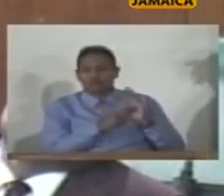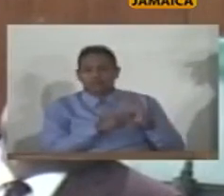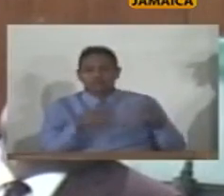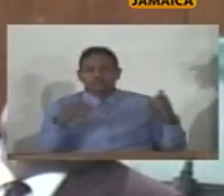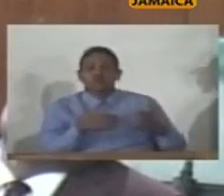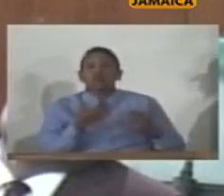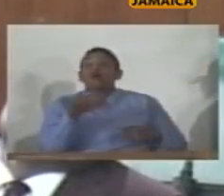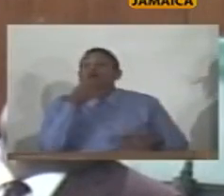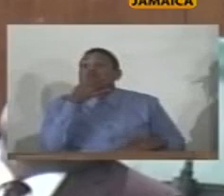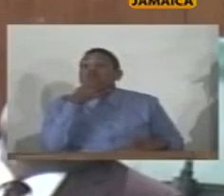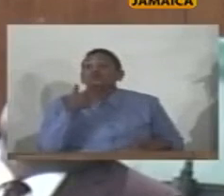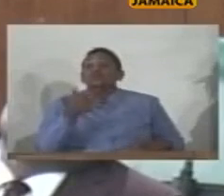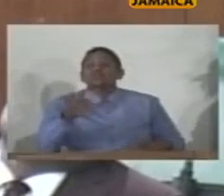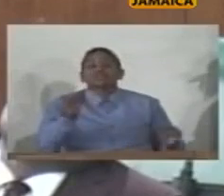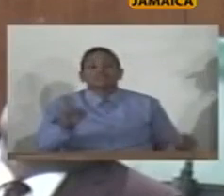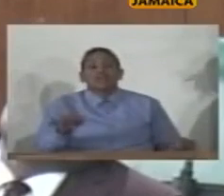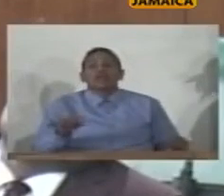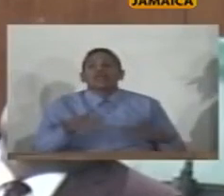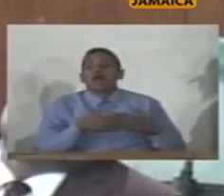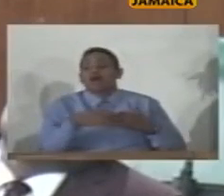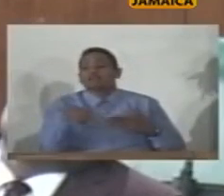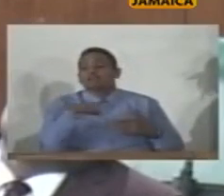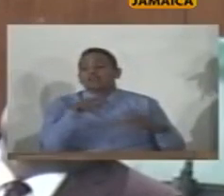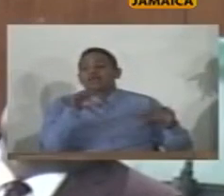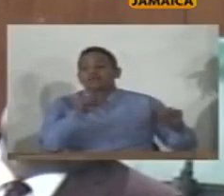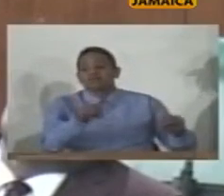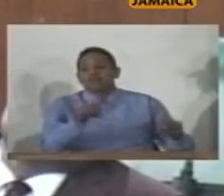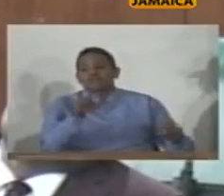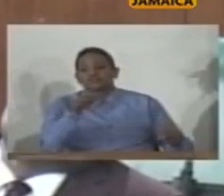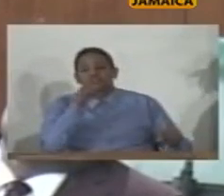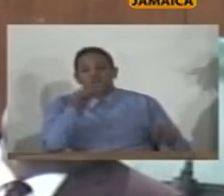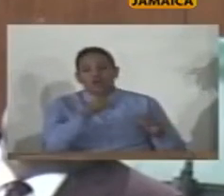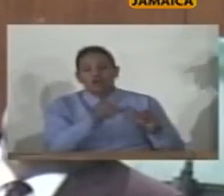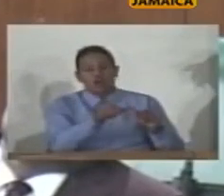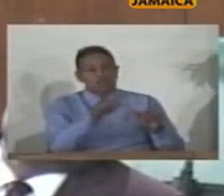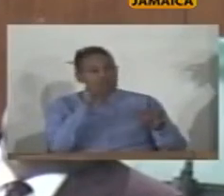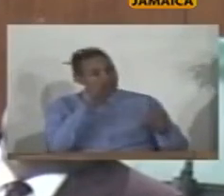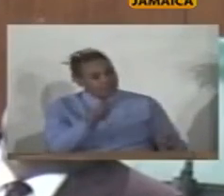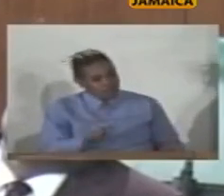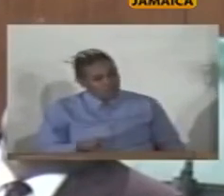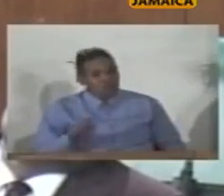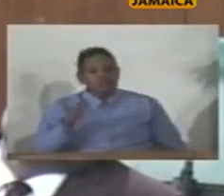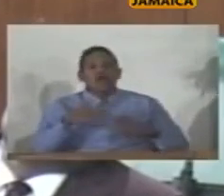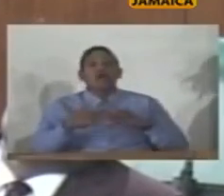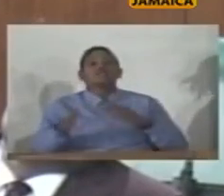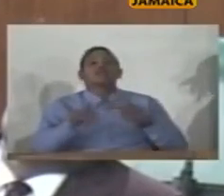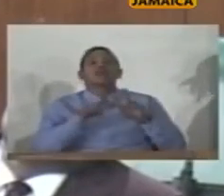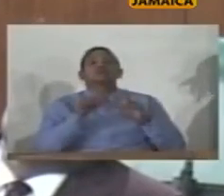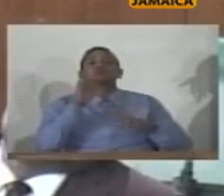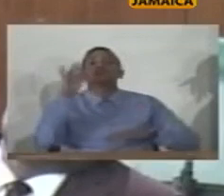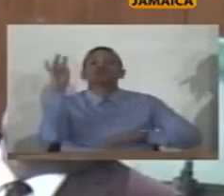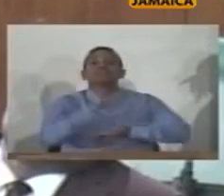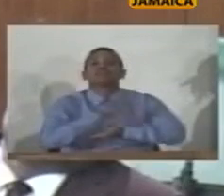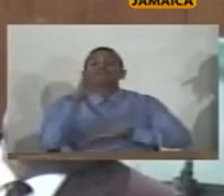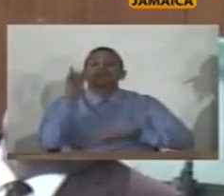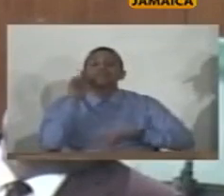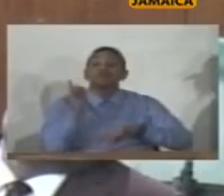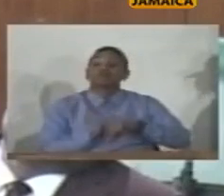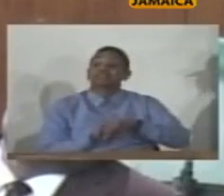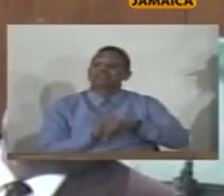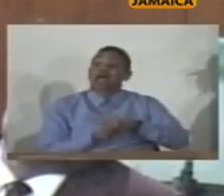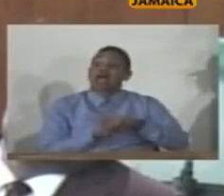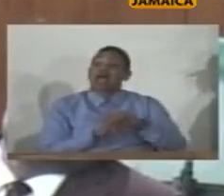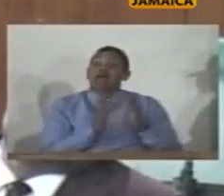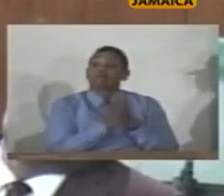as soon as may be after they are made, and shall not continue in force after the expiration of 7 days from the time they are